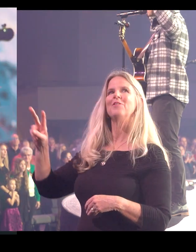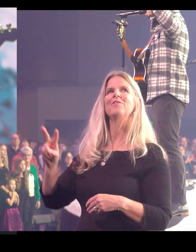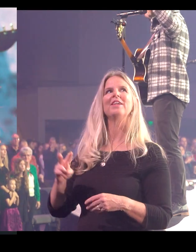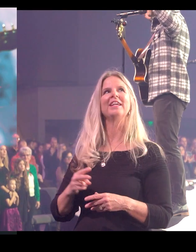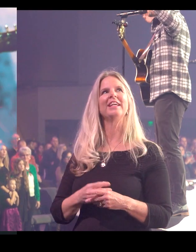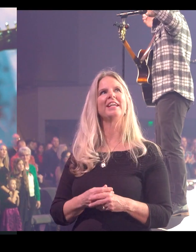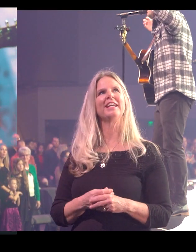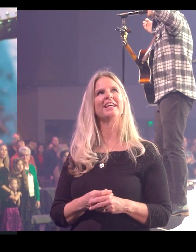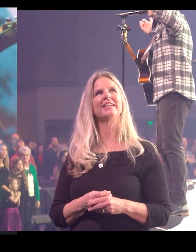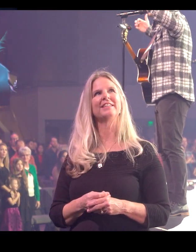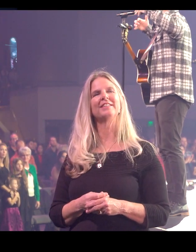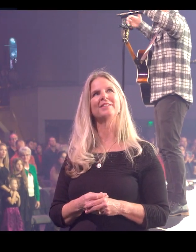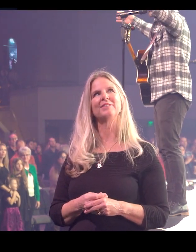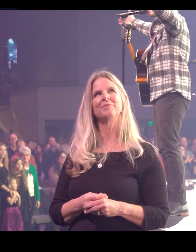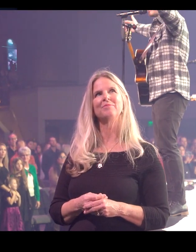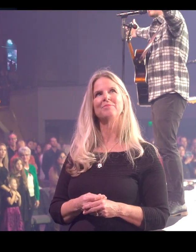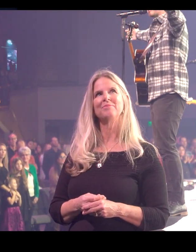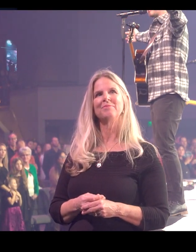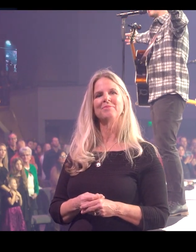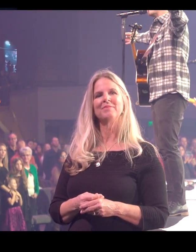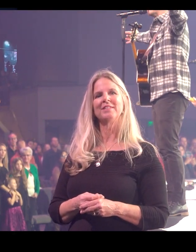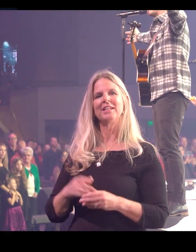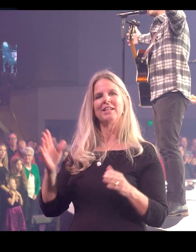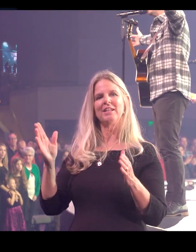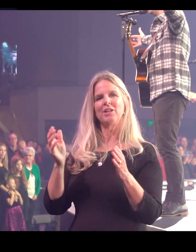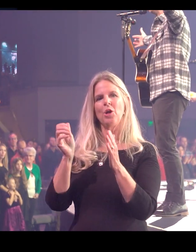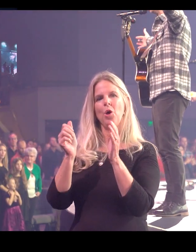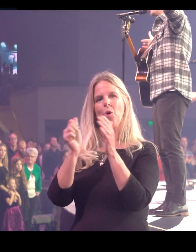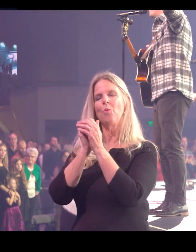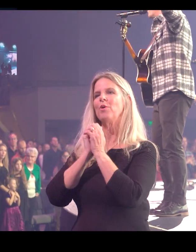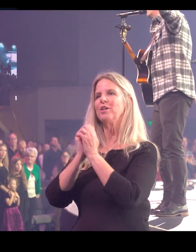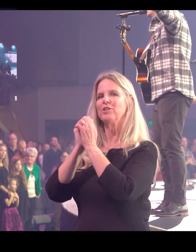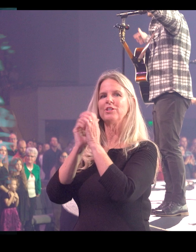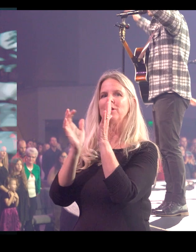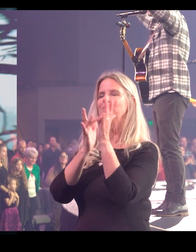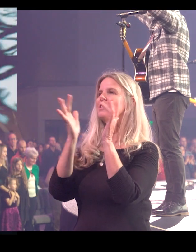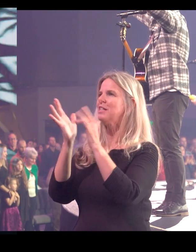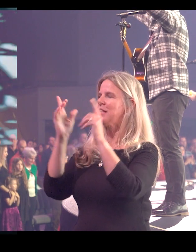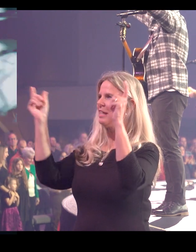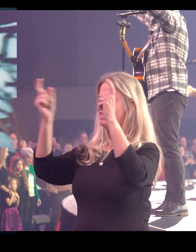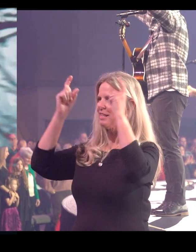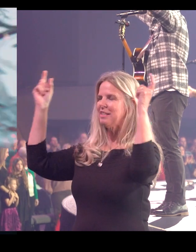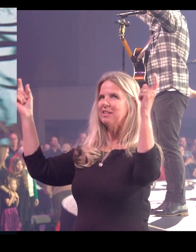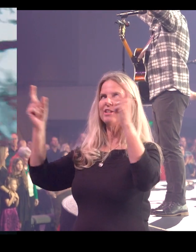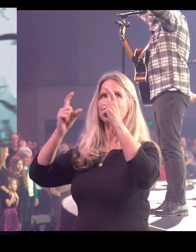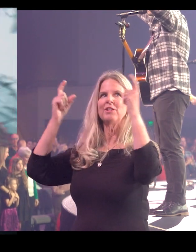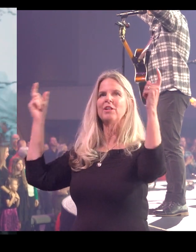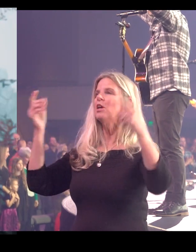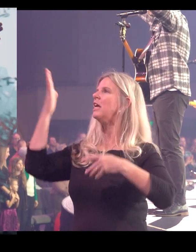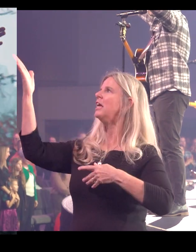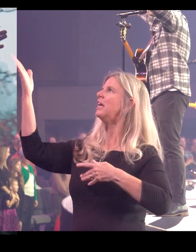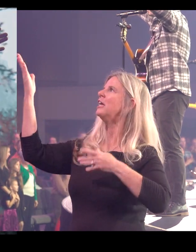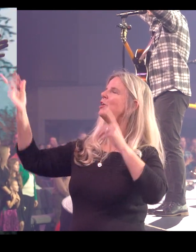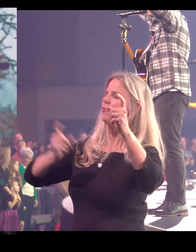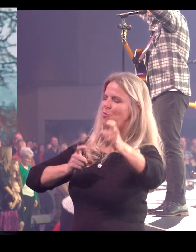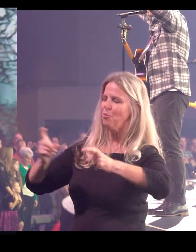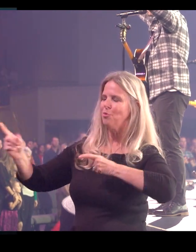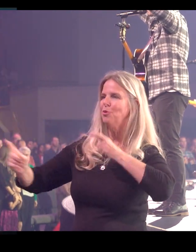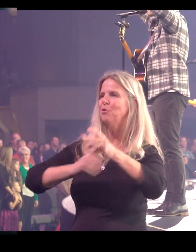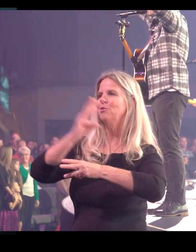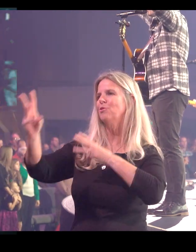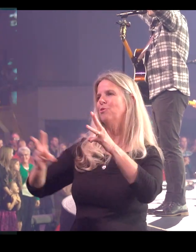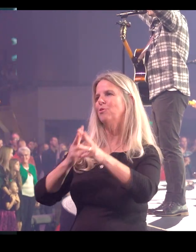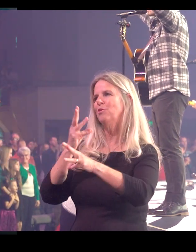on. That He rules the world with truth and grace,